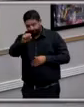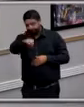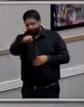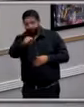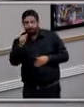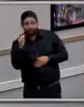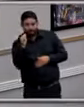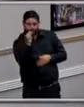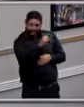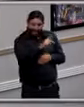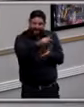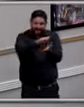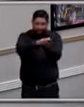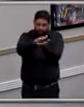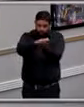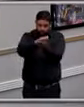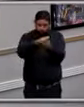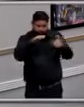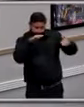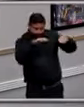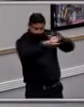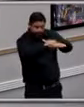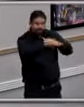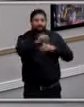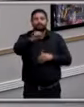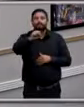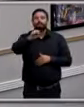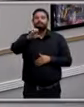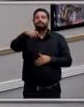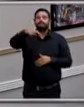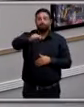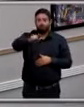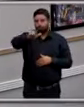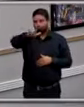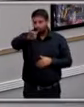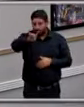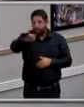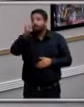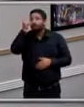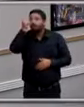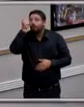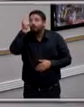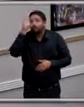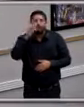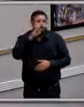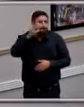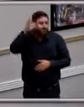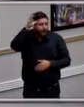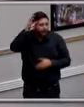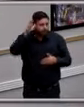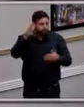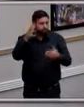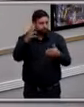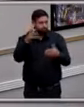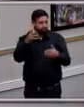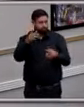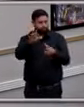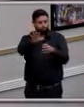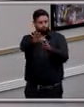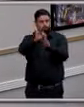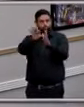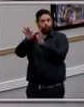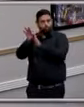on September the 28th, giving the parents the option. It is going to be an option. You do